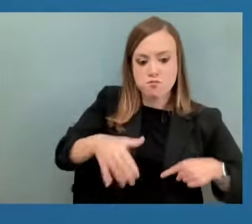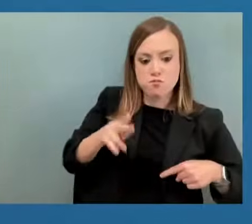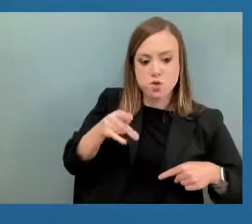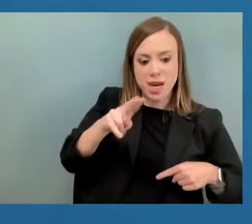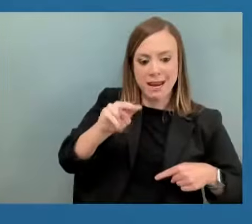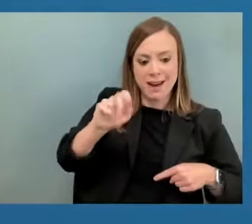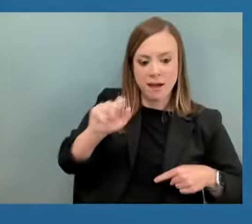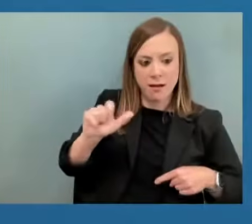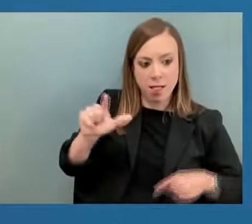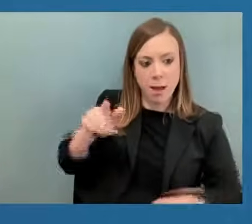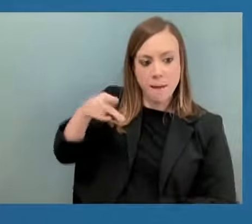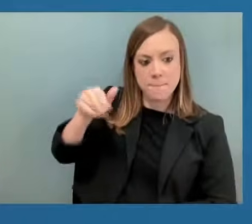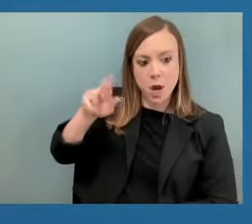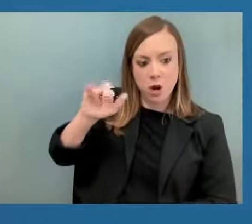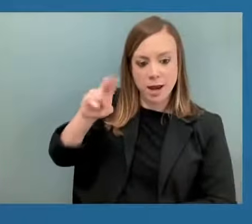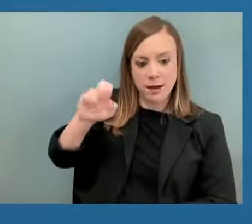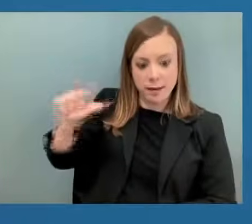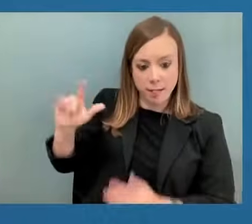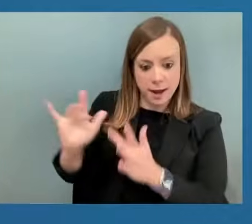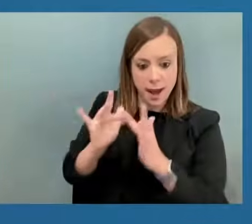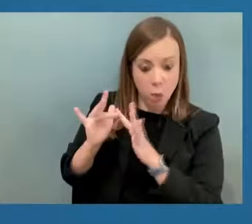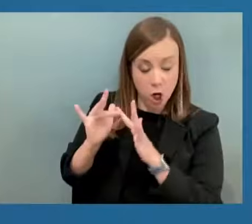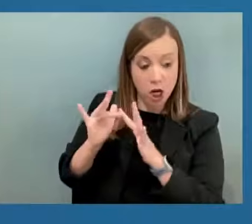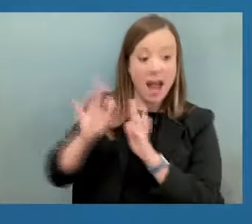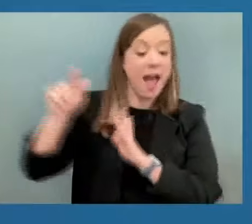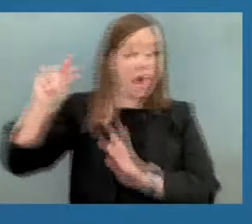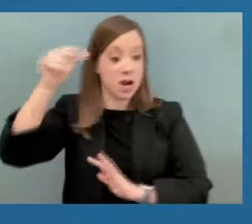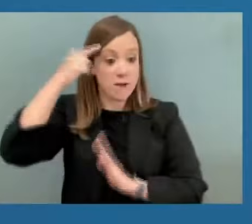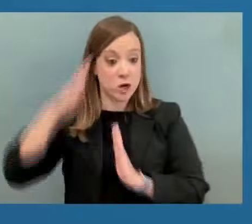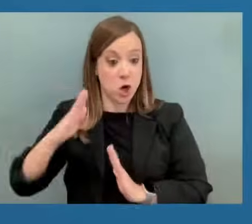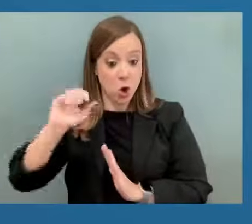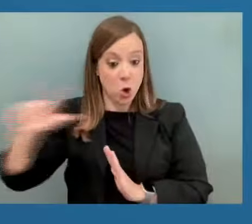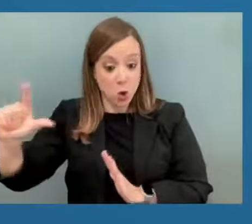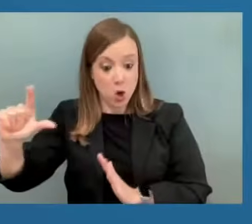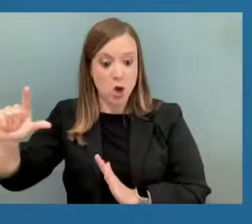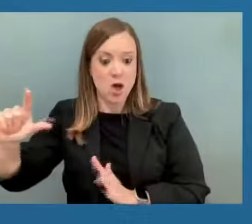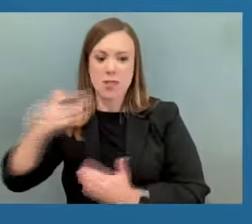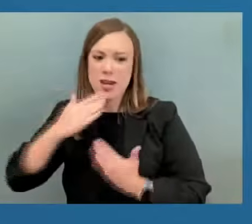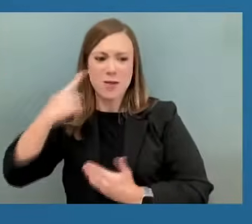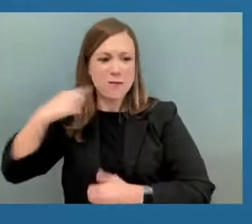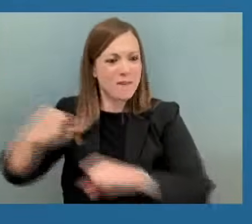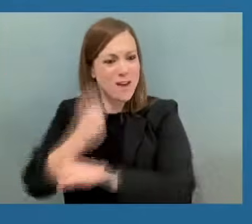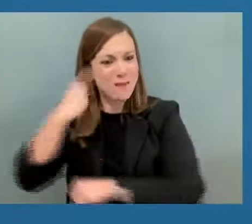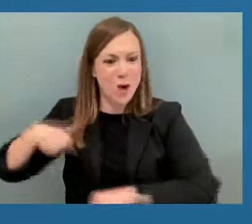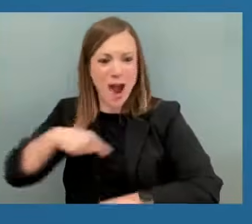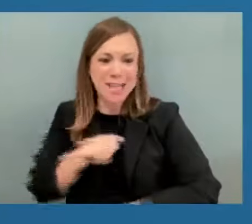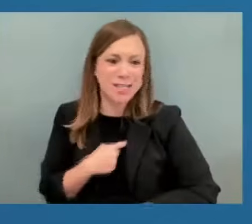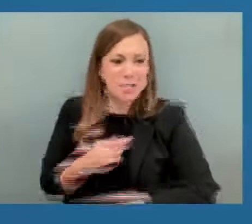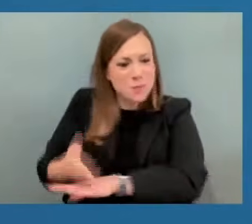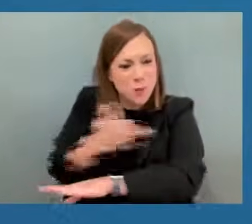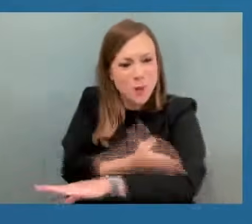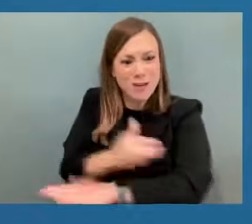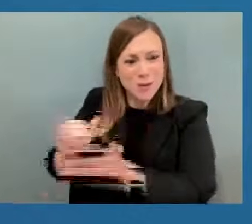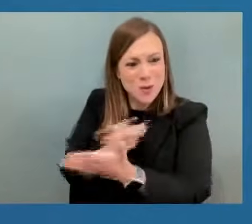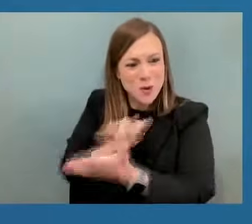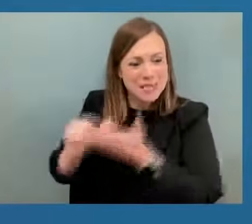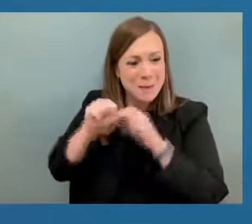Governor Hochul for doing all you can to make New York an even better place to have a baby and raise a family. Thank you.